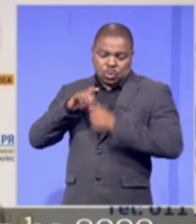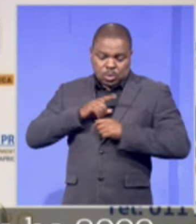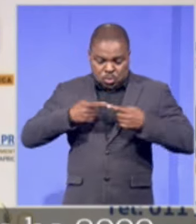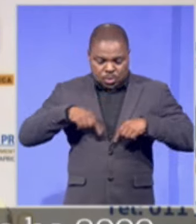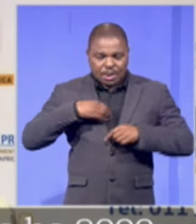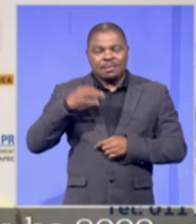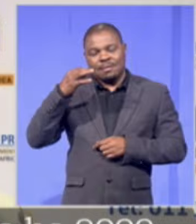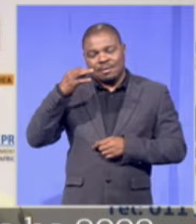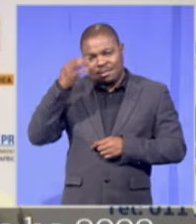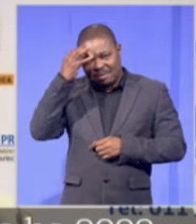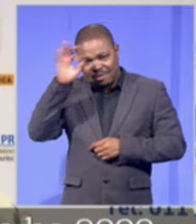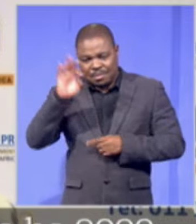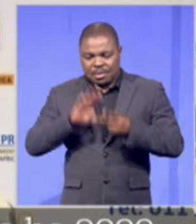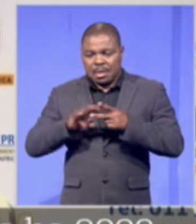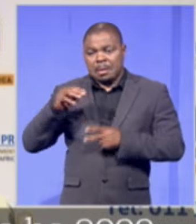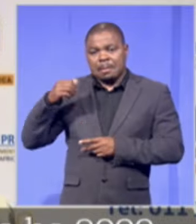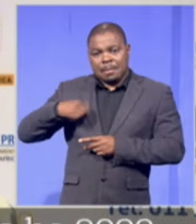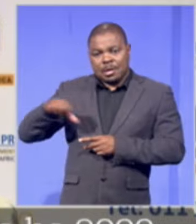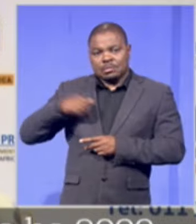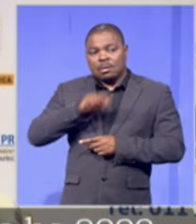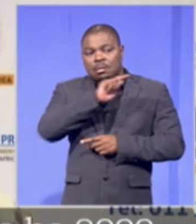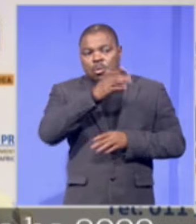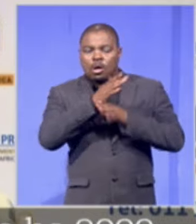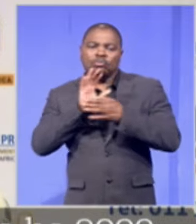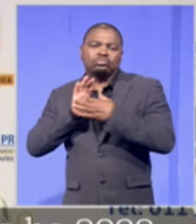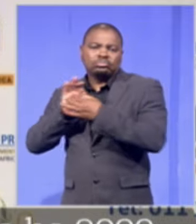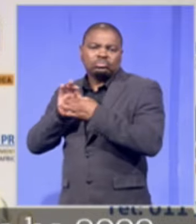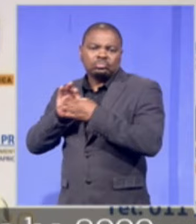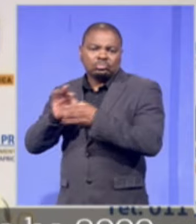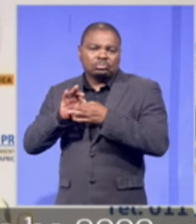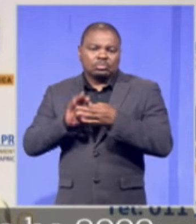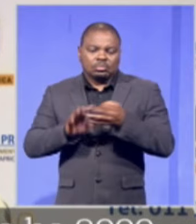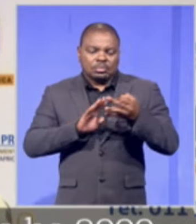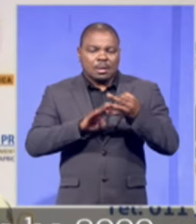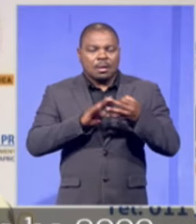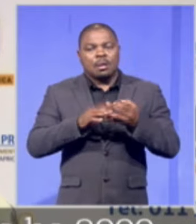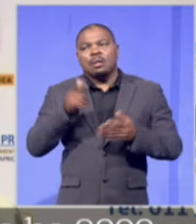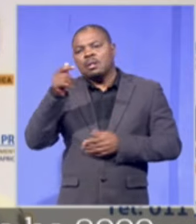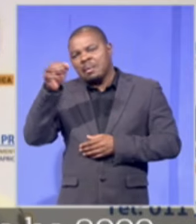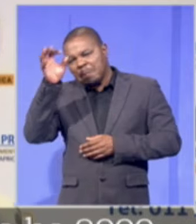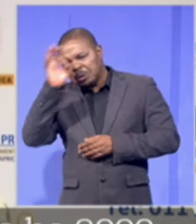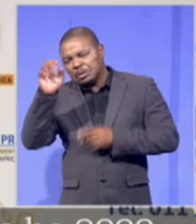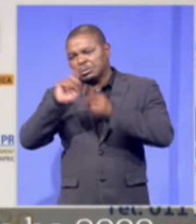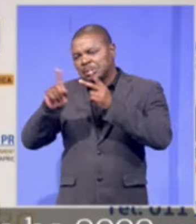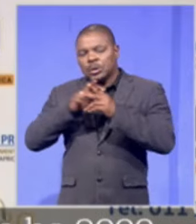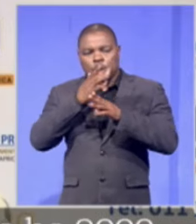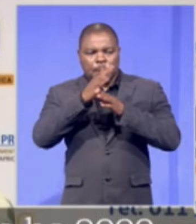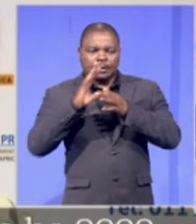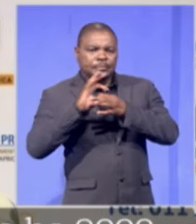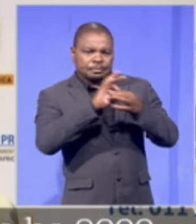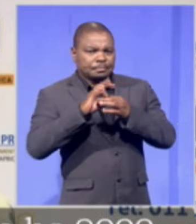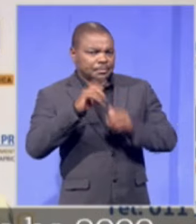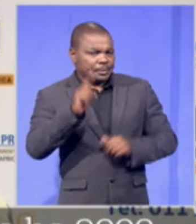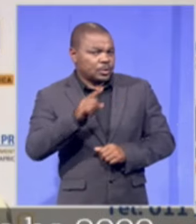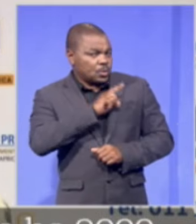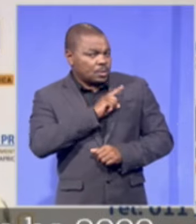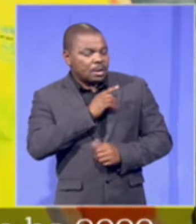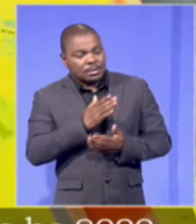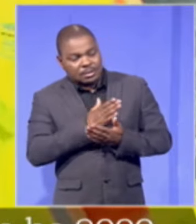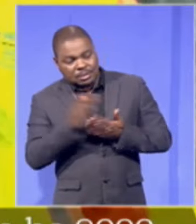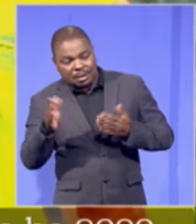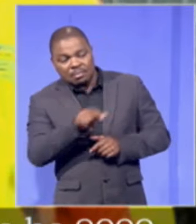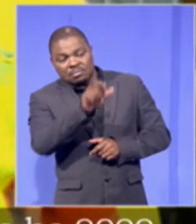di masepala ebile ba shumishane le batho ba molao hobane hona le bao ba